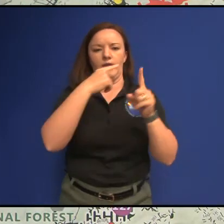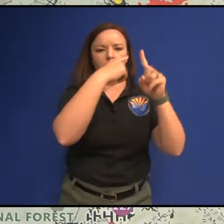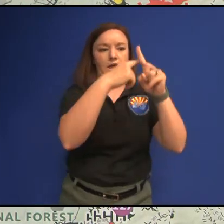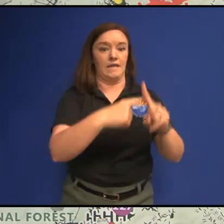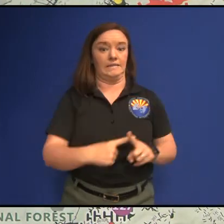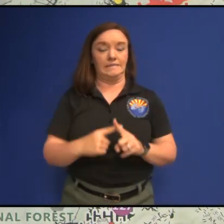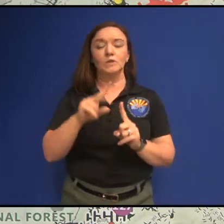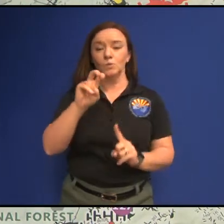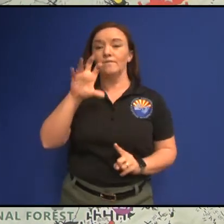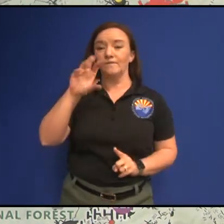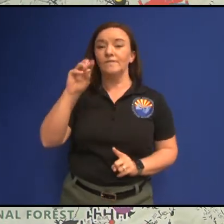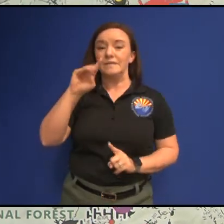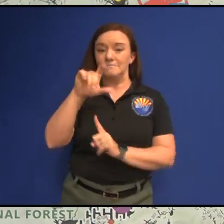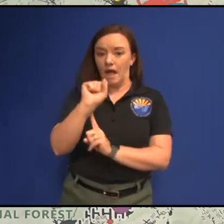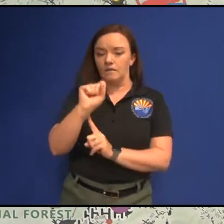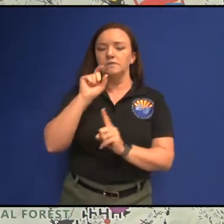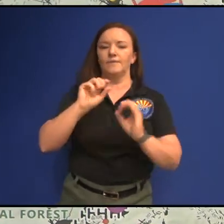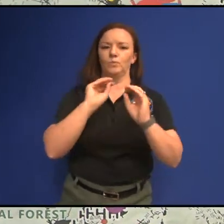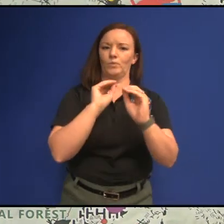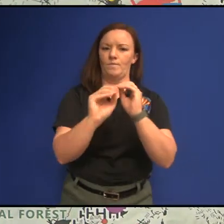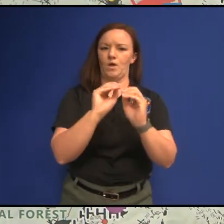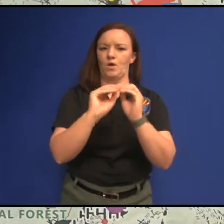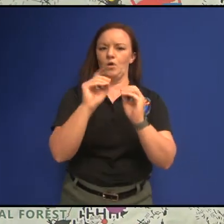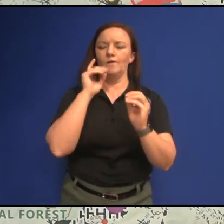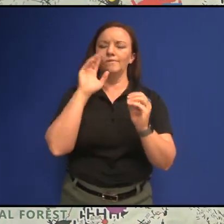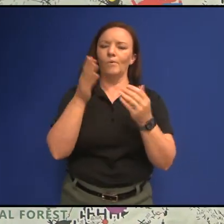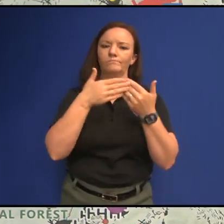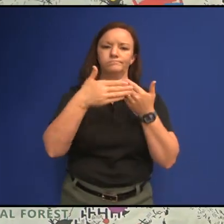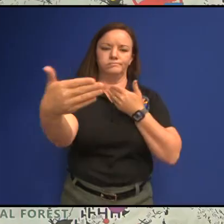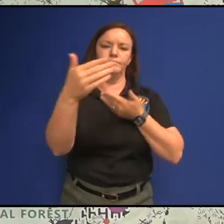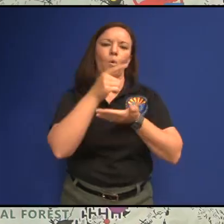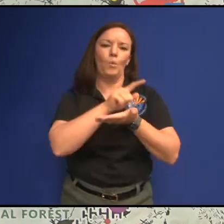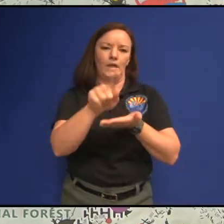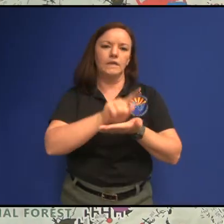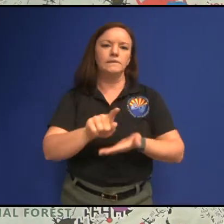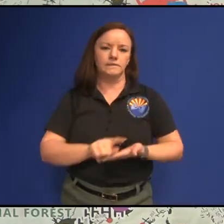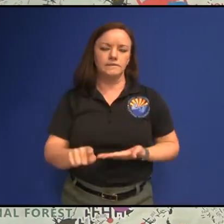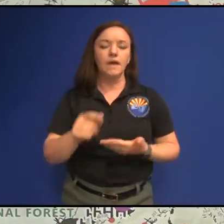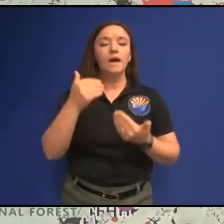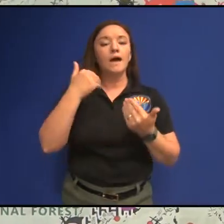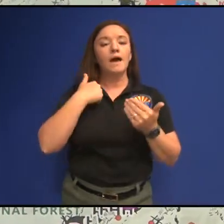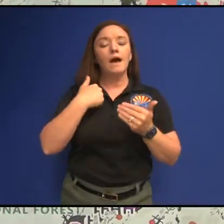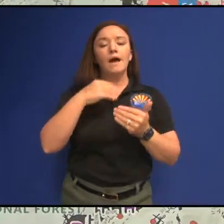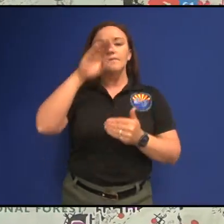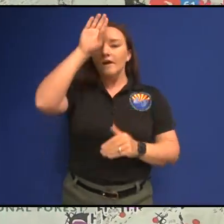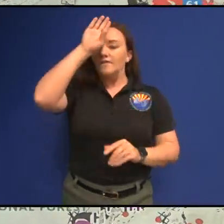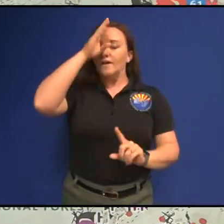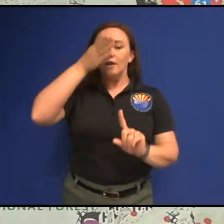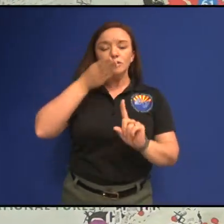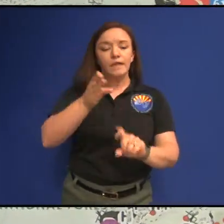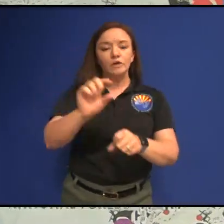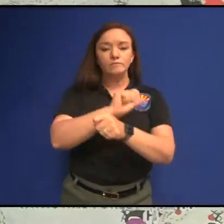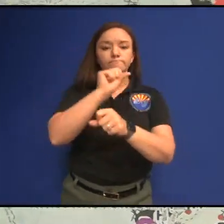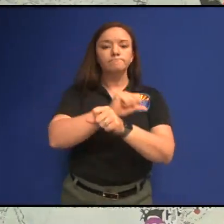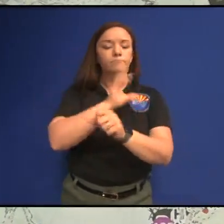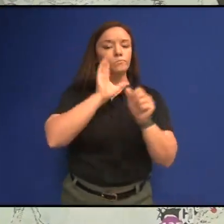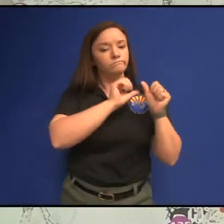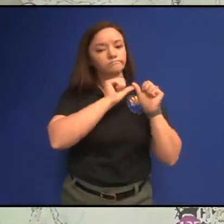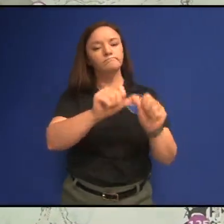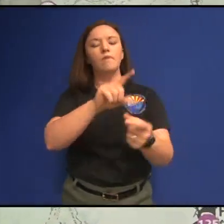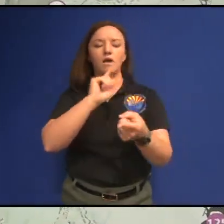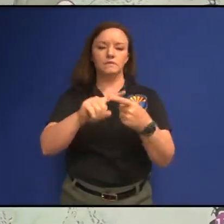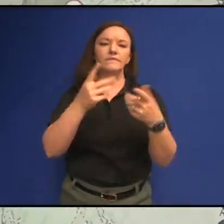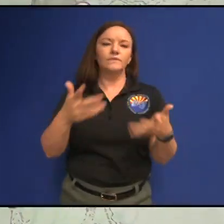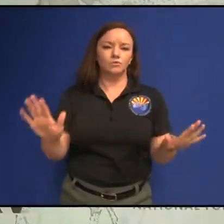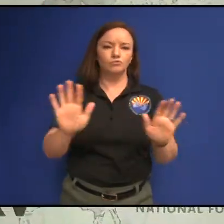next several weeks. But we have folks in place, and we'll continue to do that until we're finished. As we